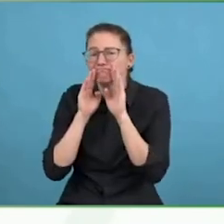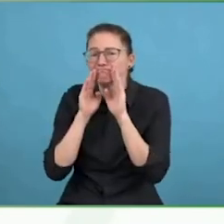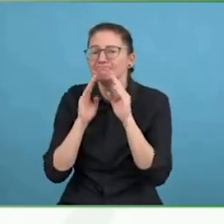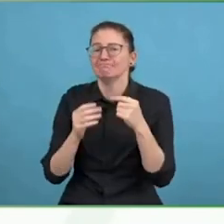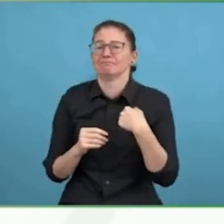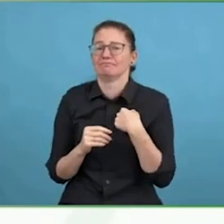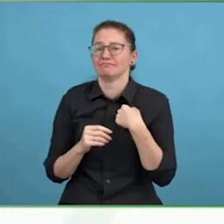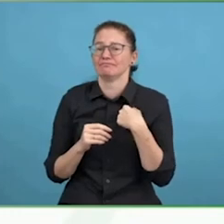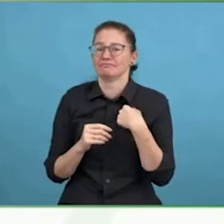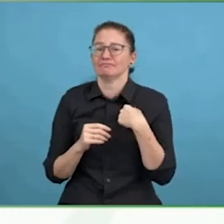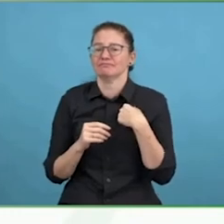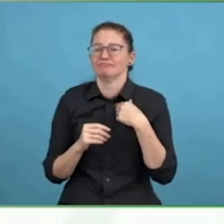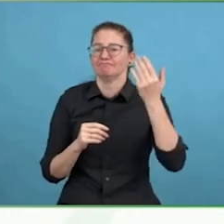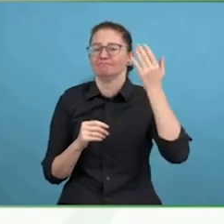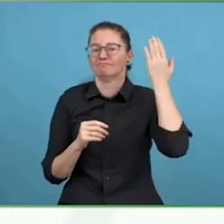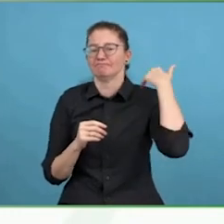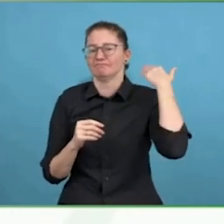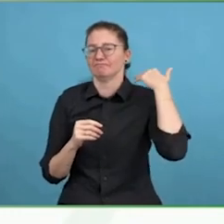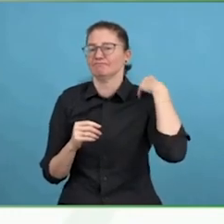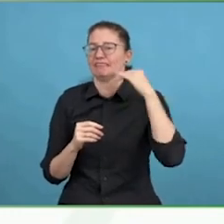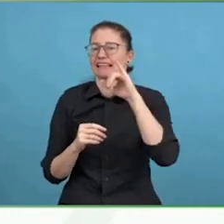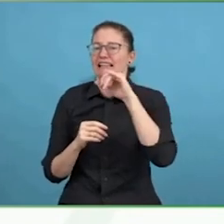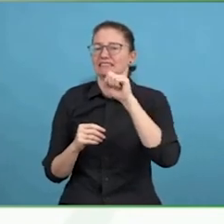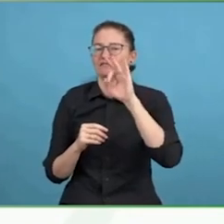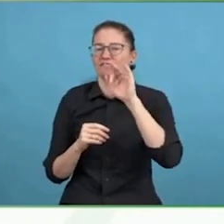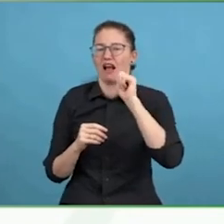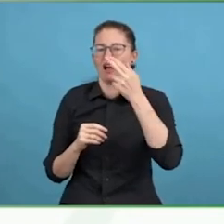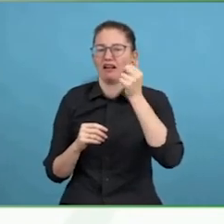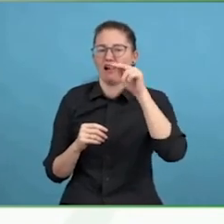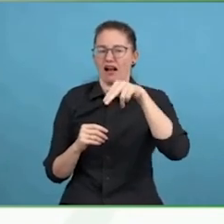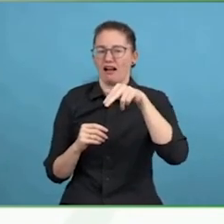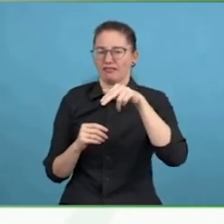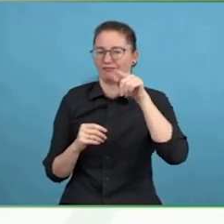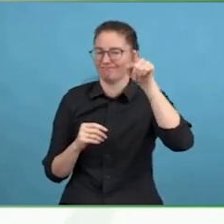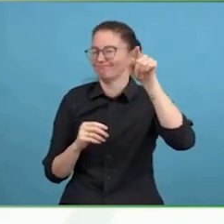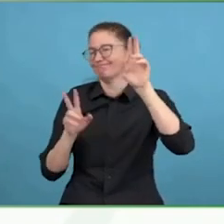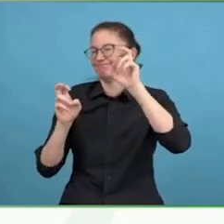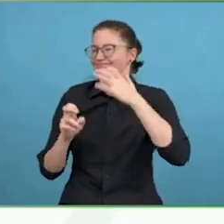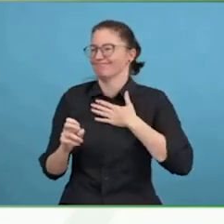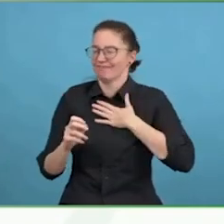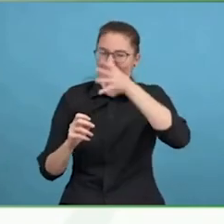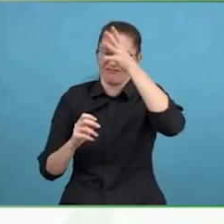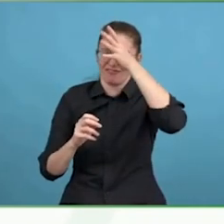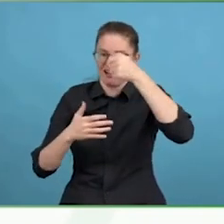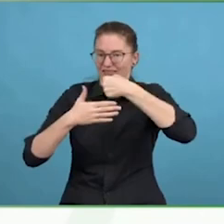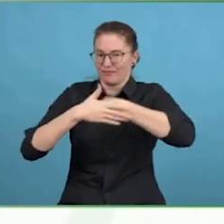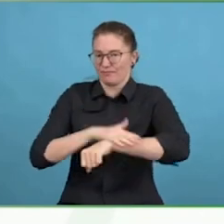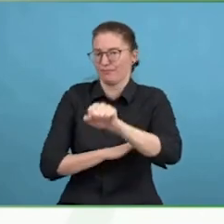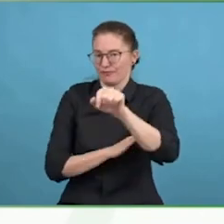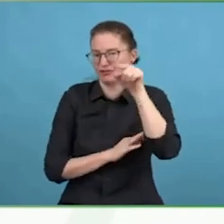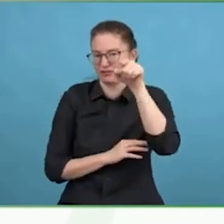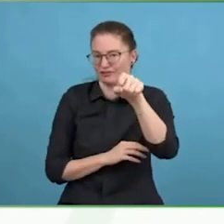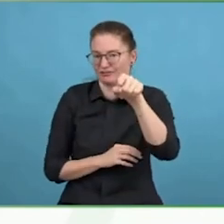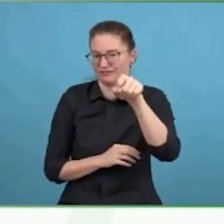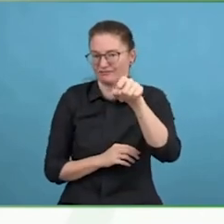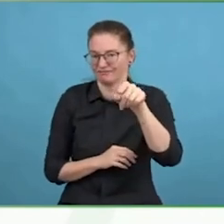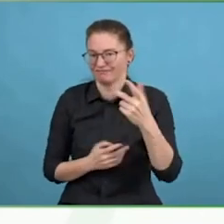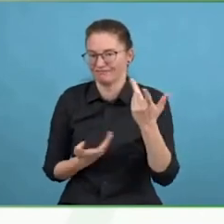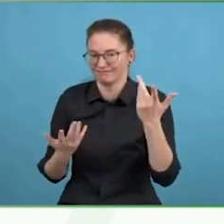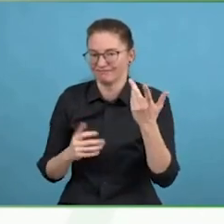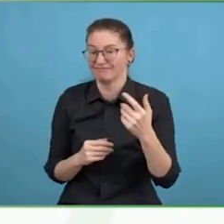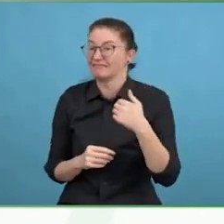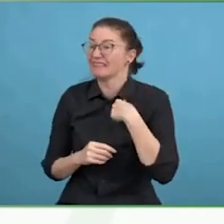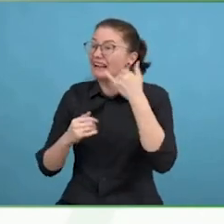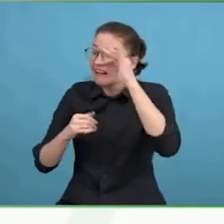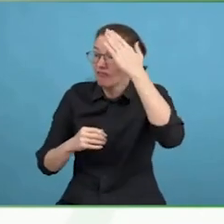Tashakol. And all the very... That's right. It's good. Excellent. And all the very, very best. And all the